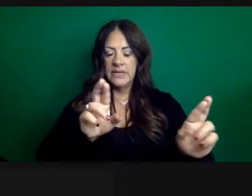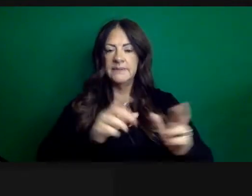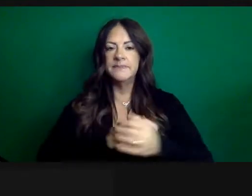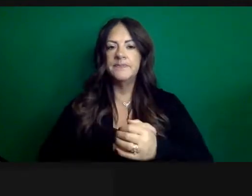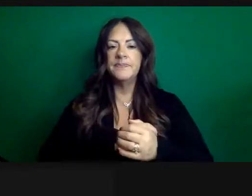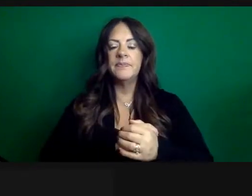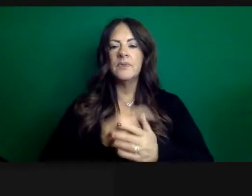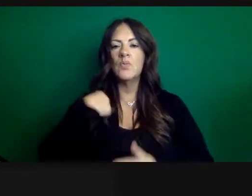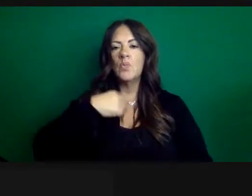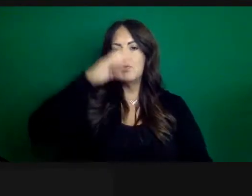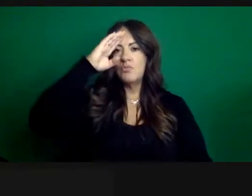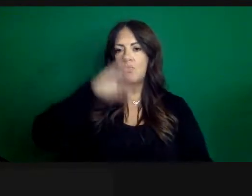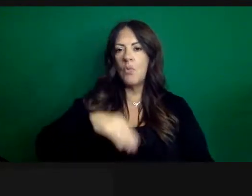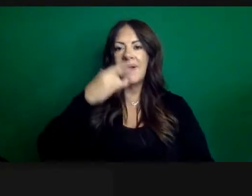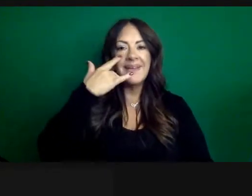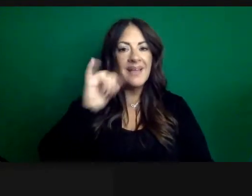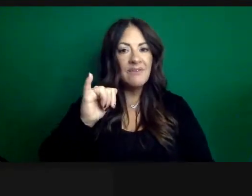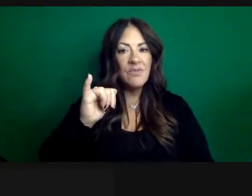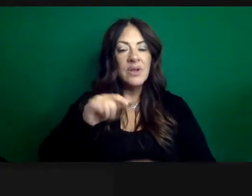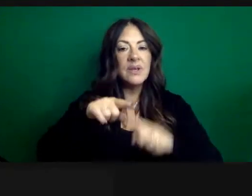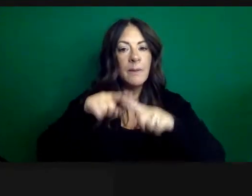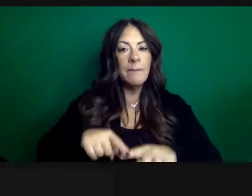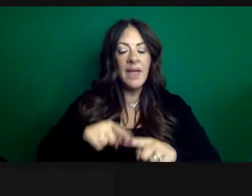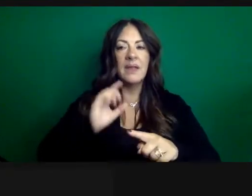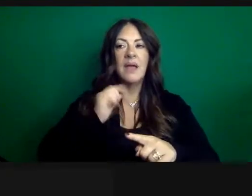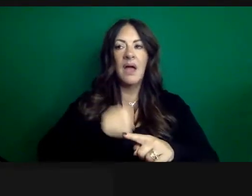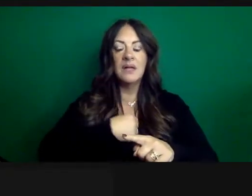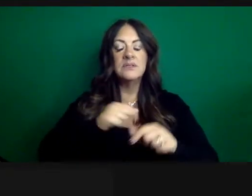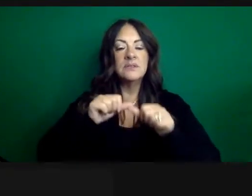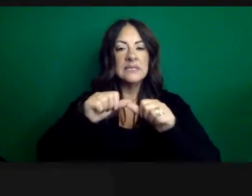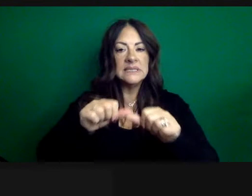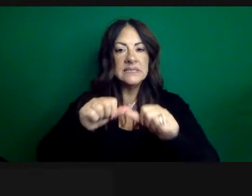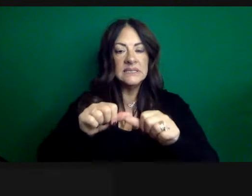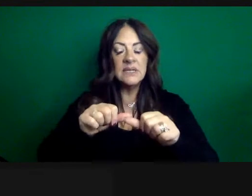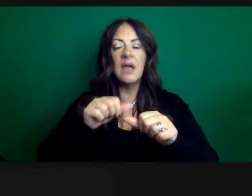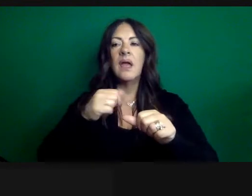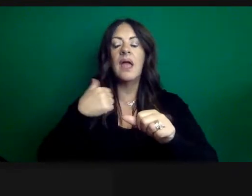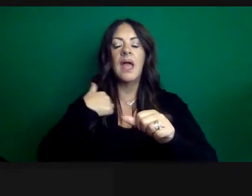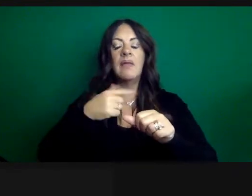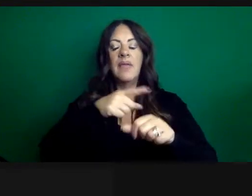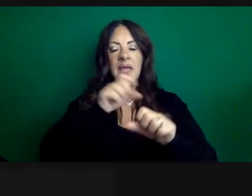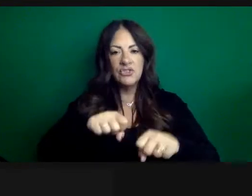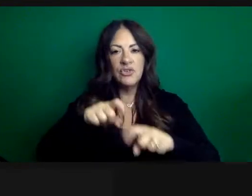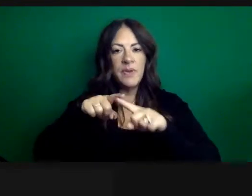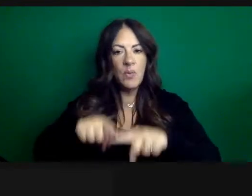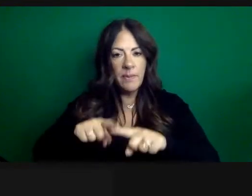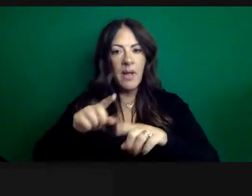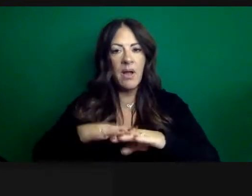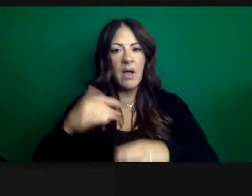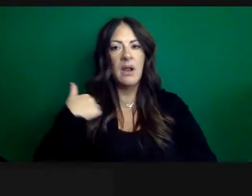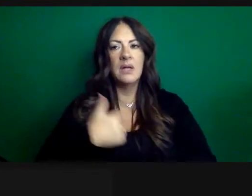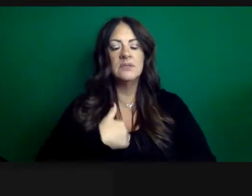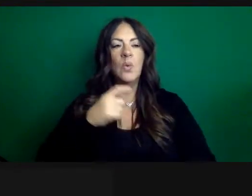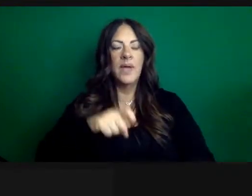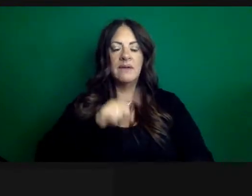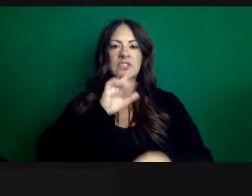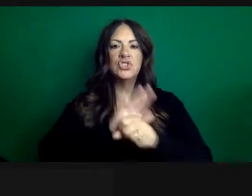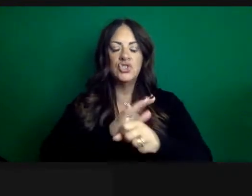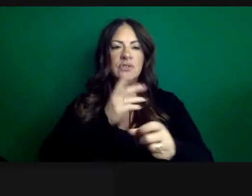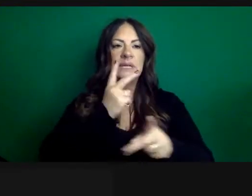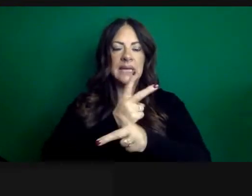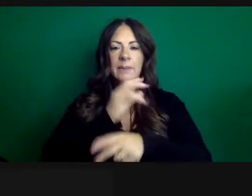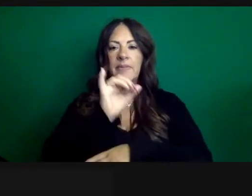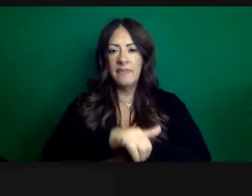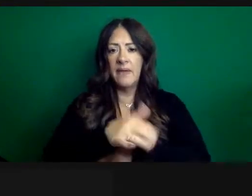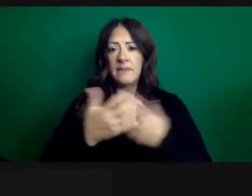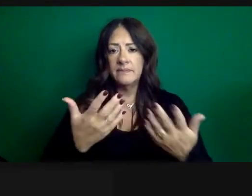We know that Californians depend on consistency and reliability, as they should, and ensuring that these transitions